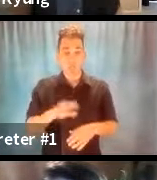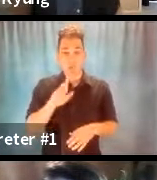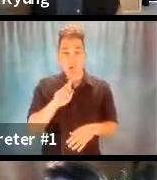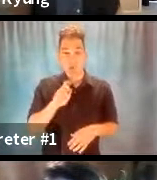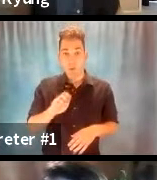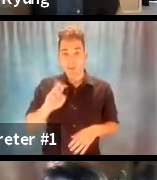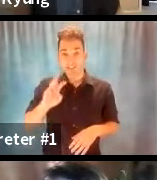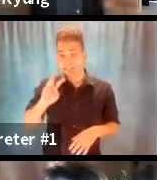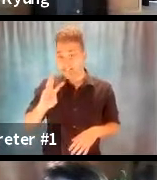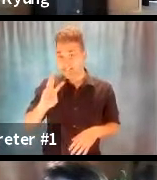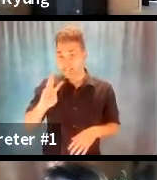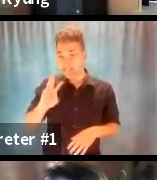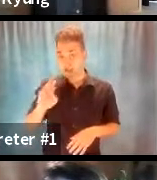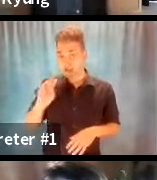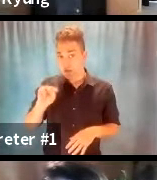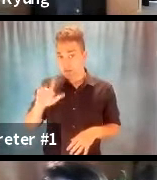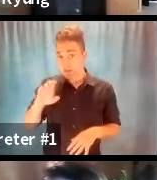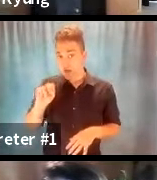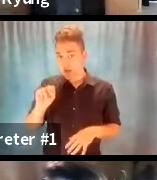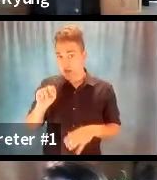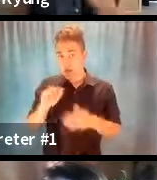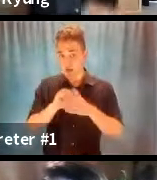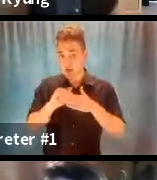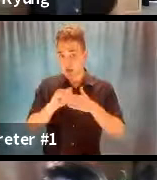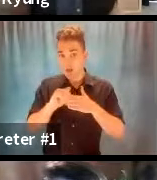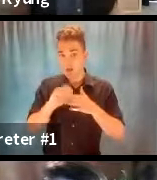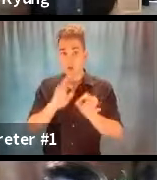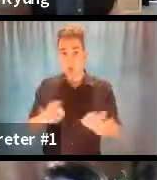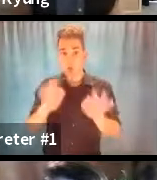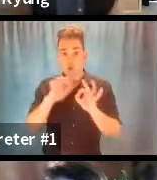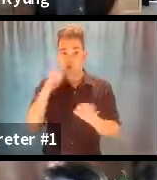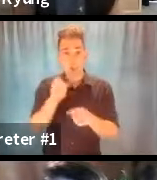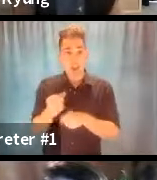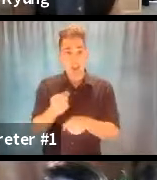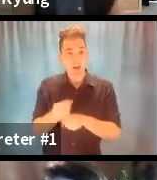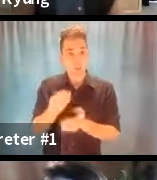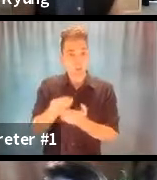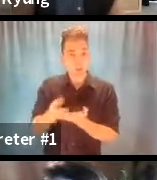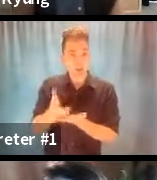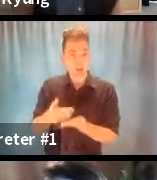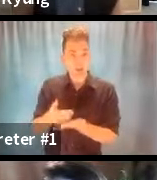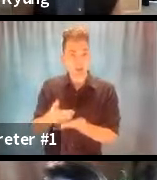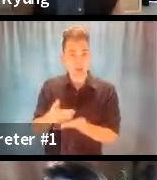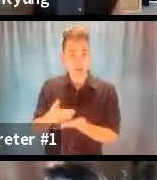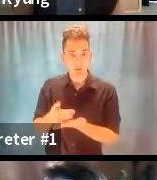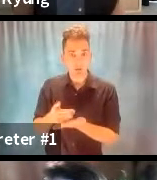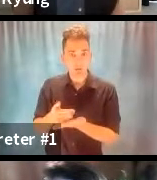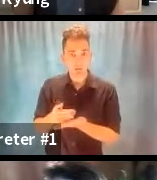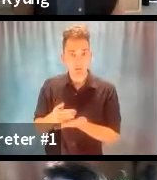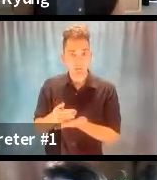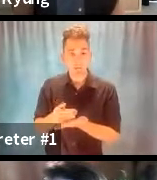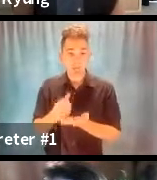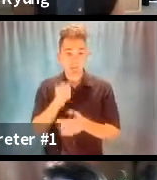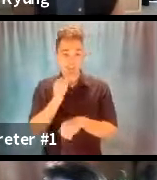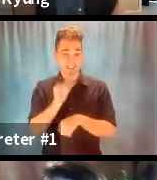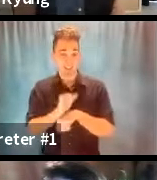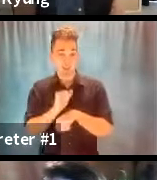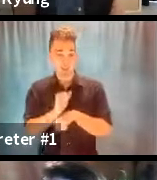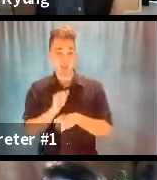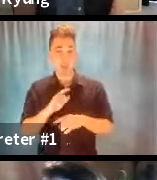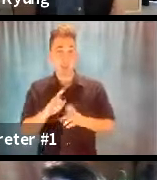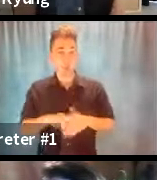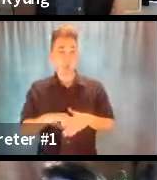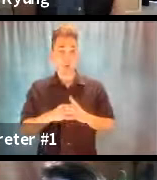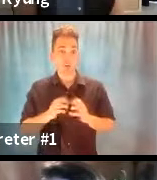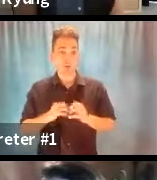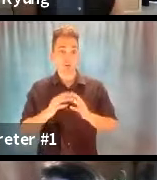$1.6 million of an annual budget. This is not the work that we originally set up to do, but because of